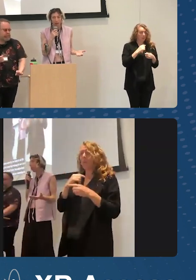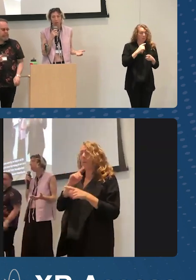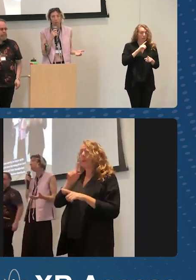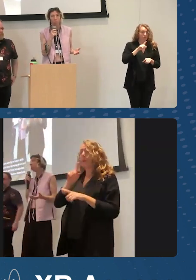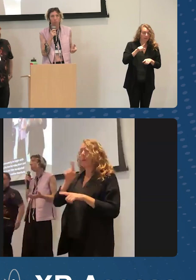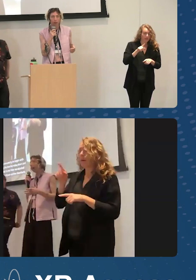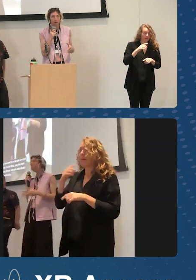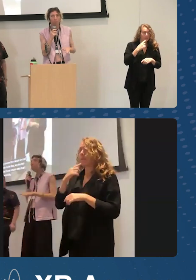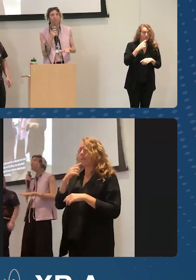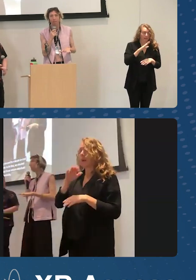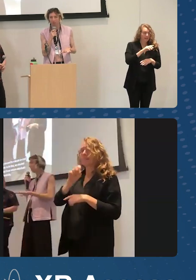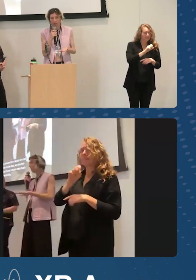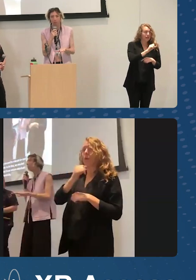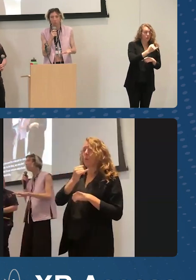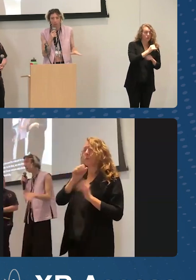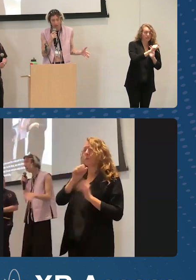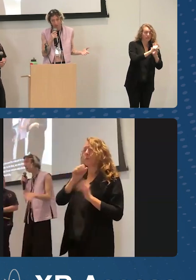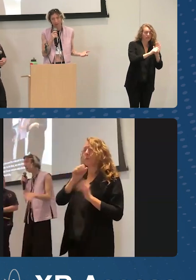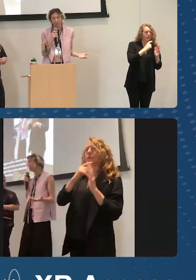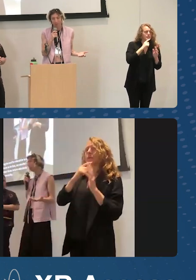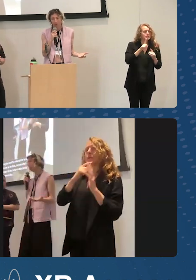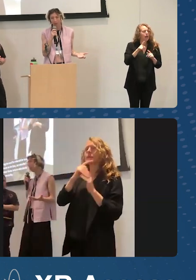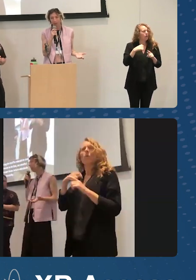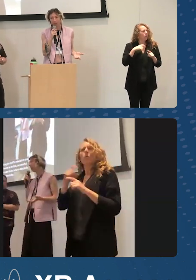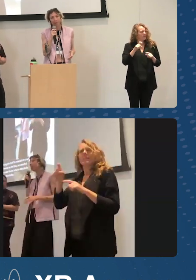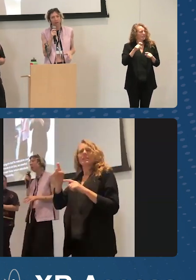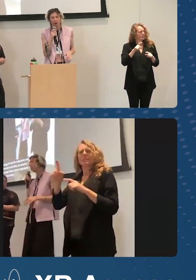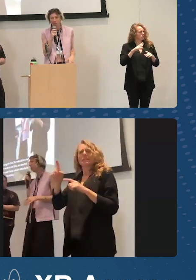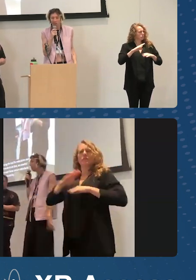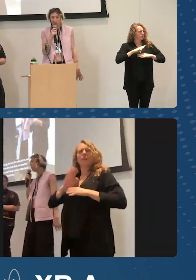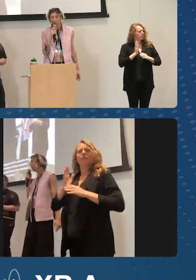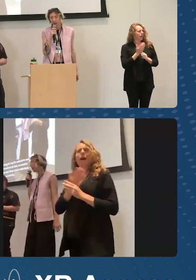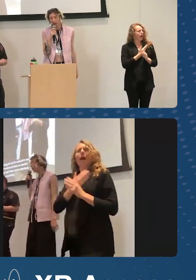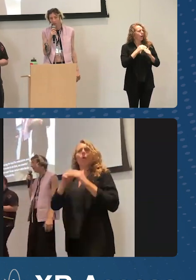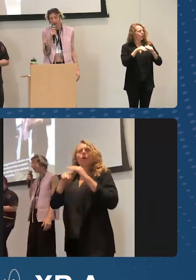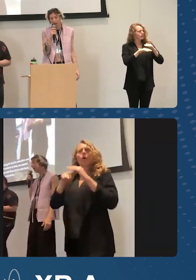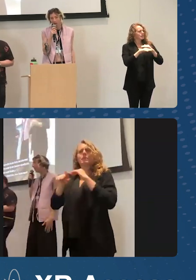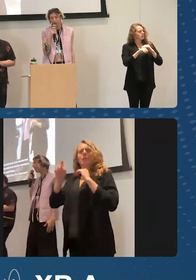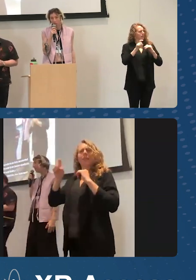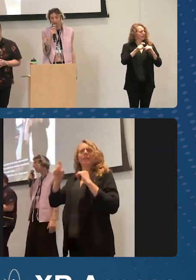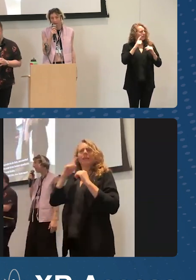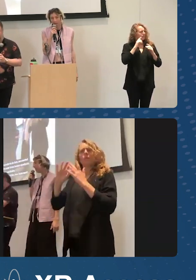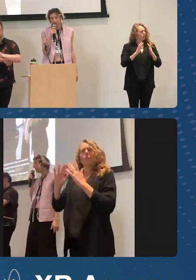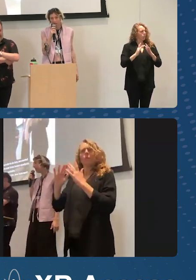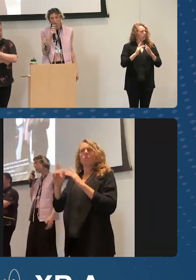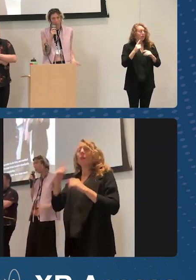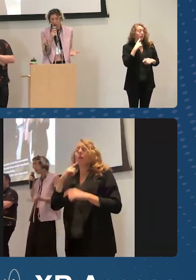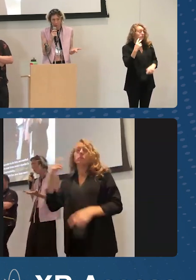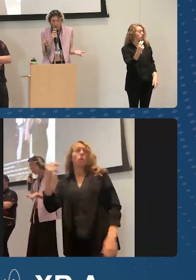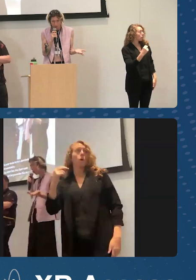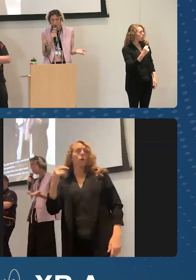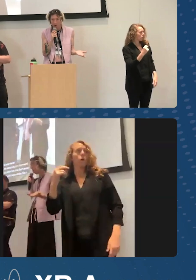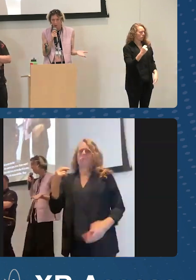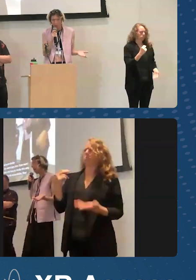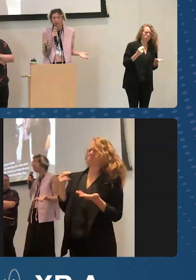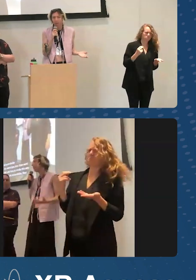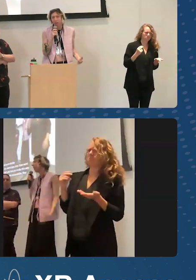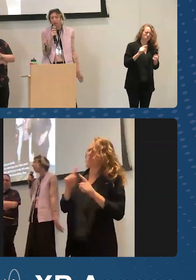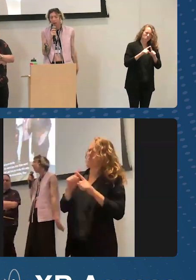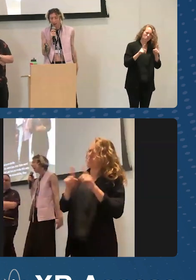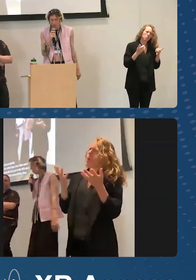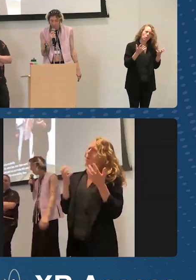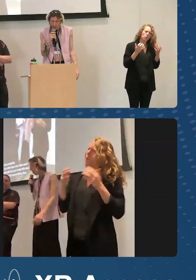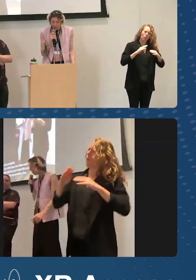you meet this very low bar for accessibility? They said no. And we said, well, why wouldn't we want to do